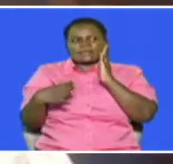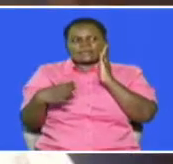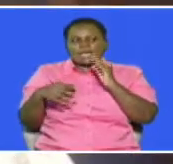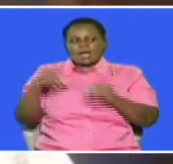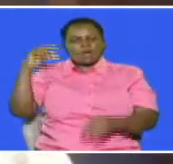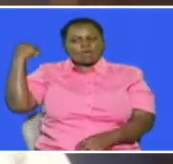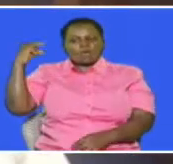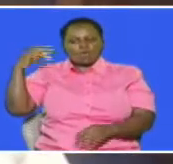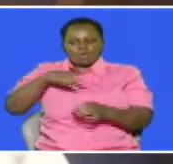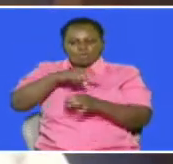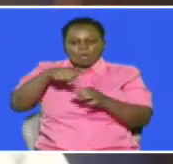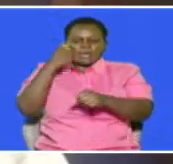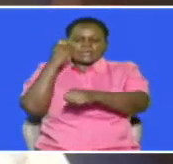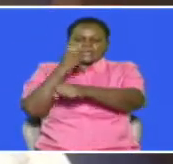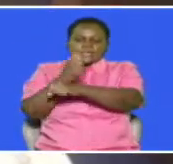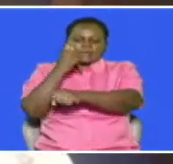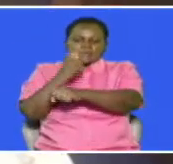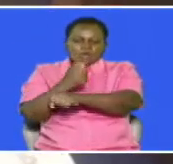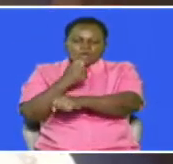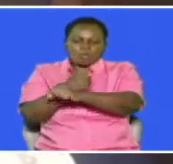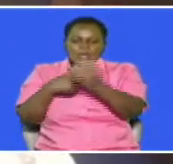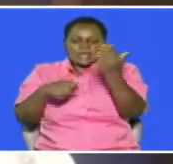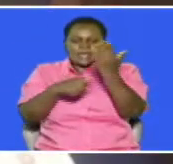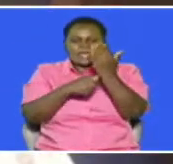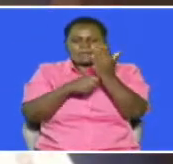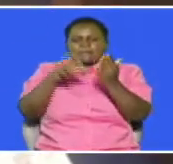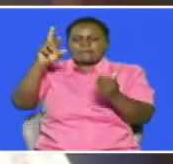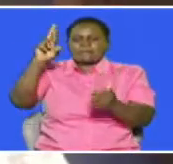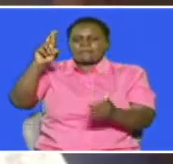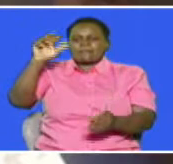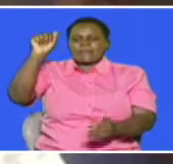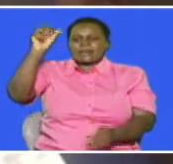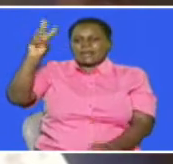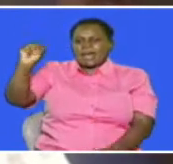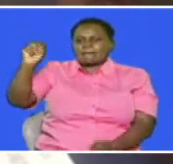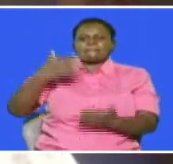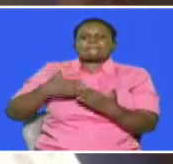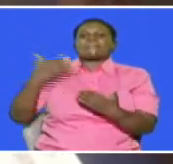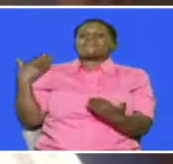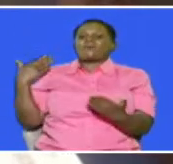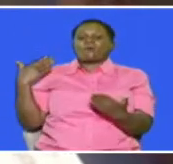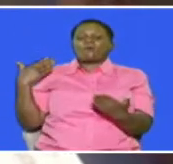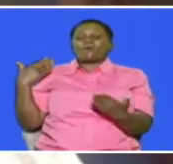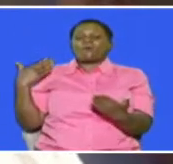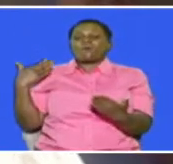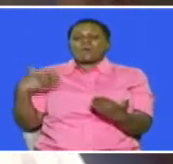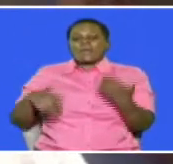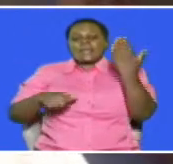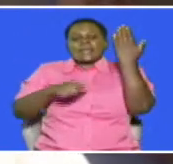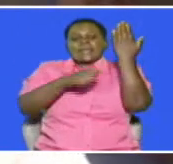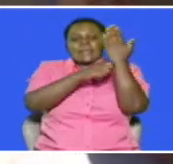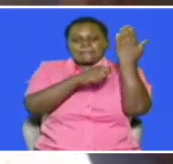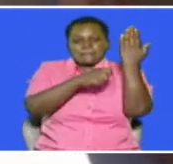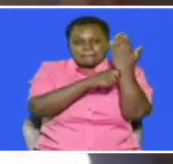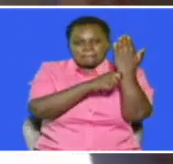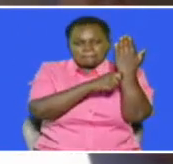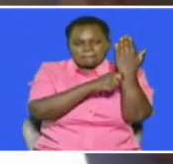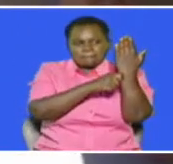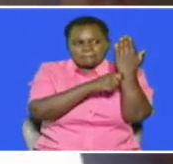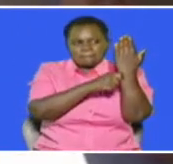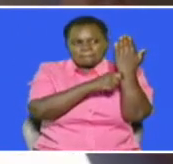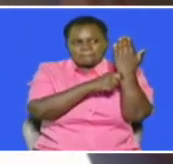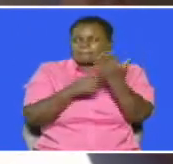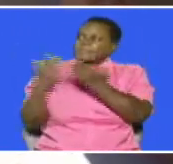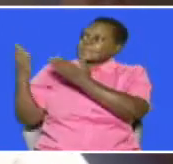mine. The temple at that time was called Rama Temple. That's the main name of